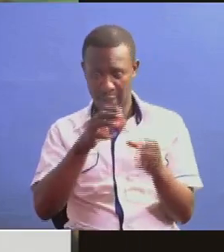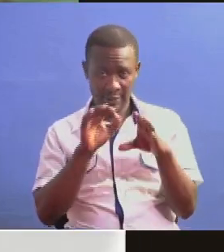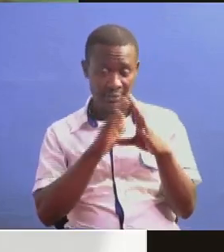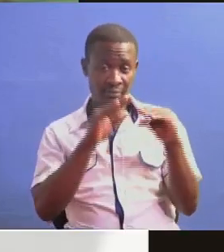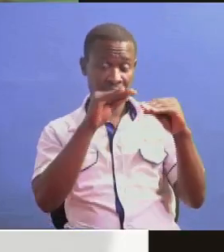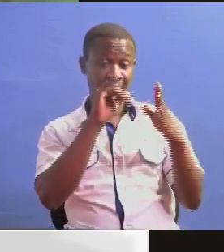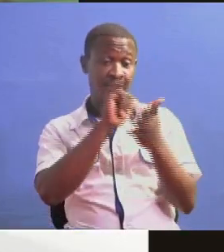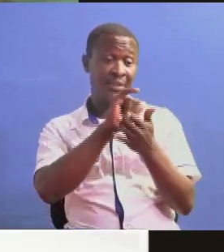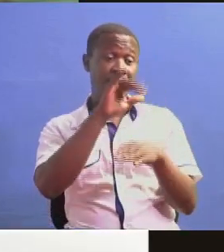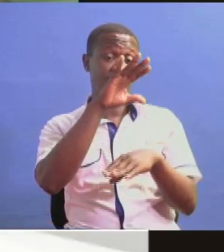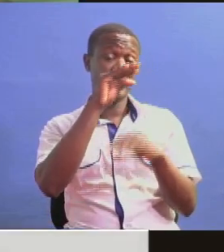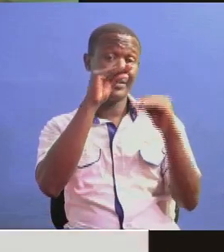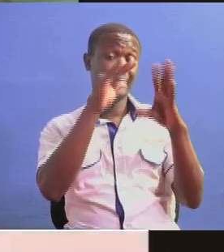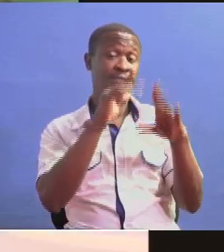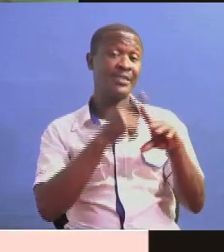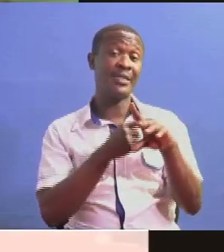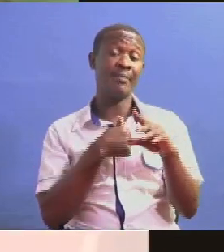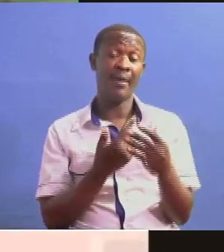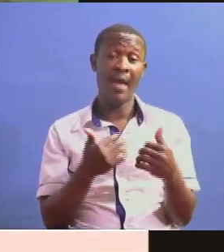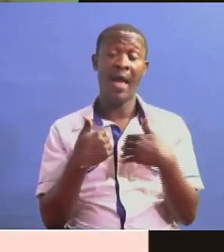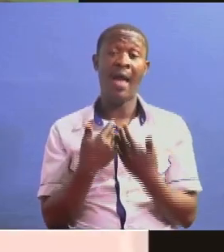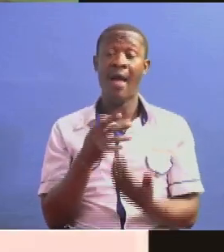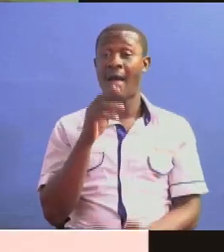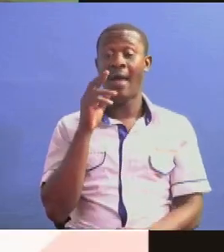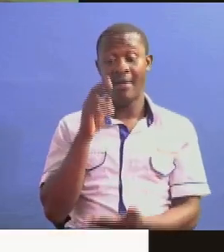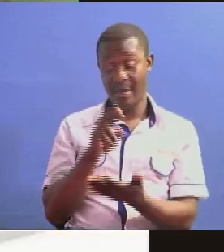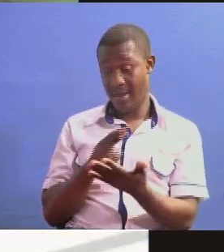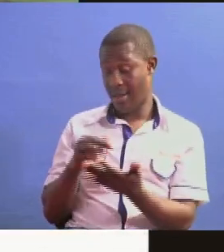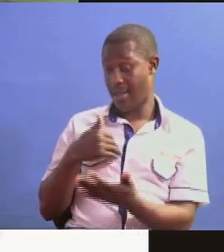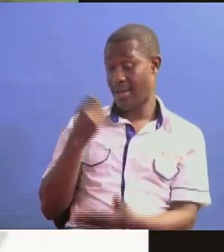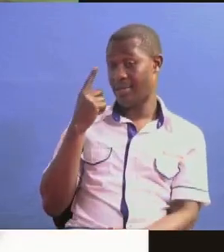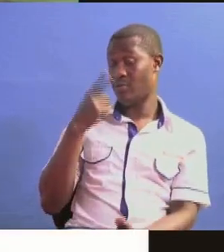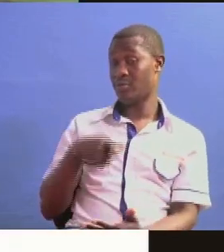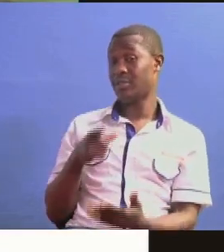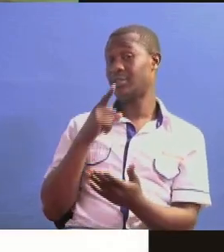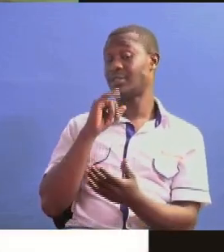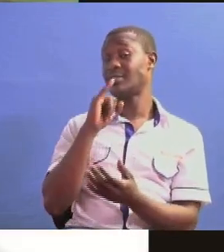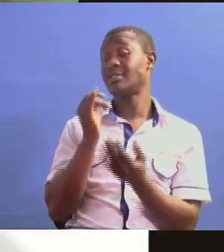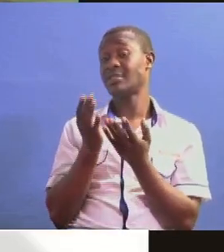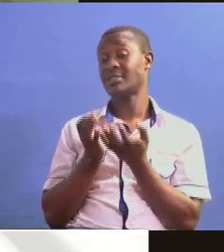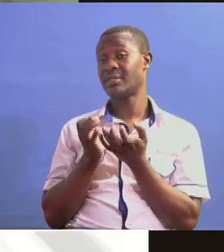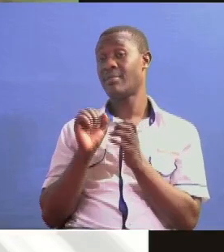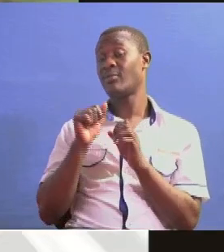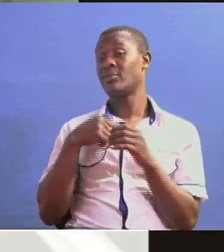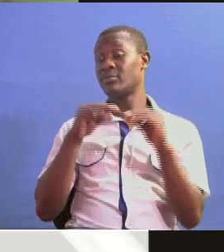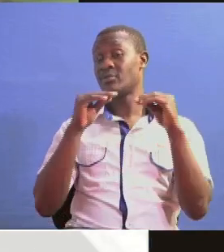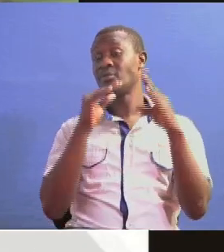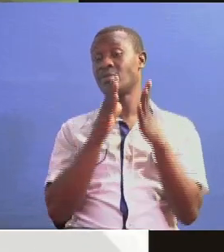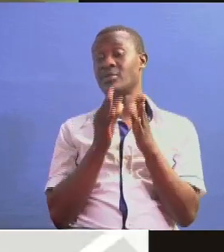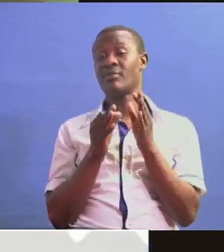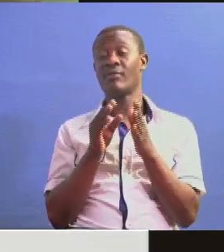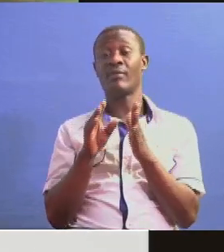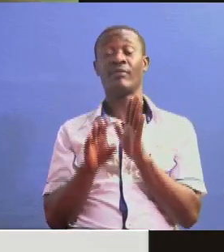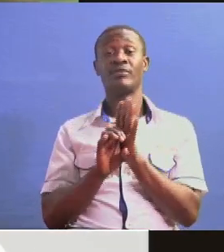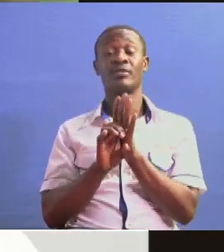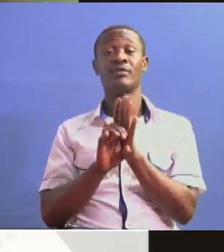that teacher, so long as they are able to read and understand what is required, they can teach. If, for example,